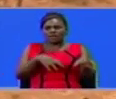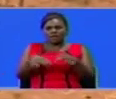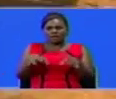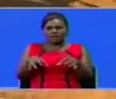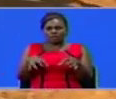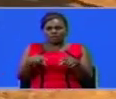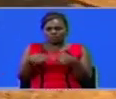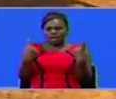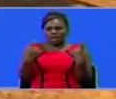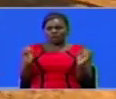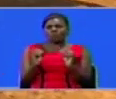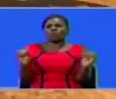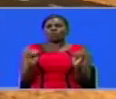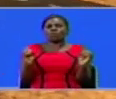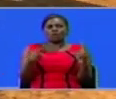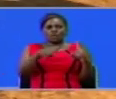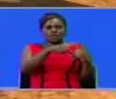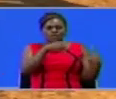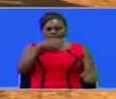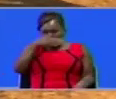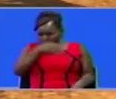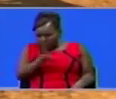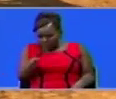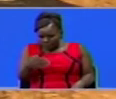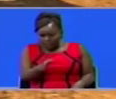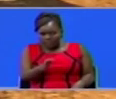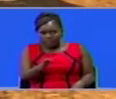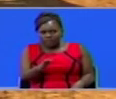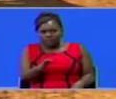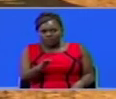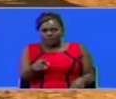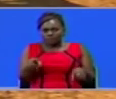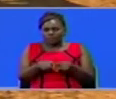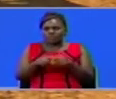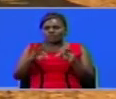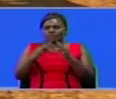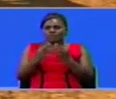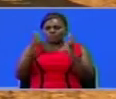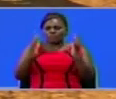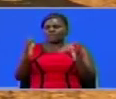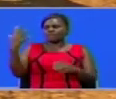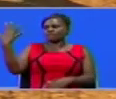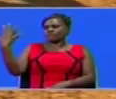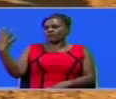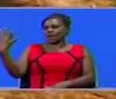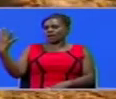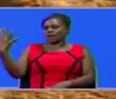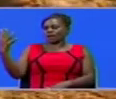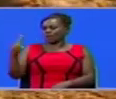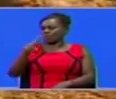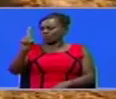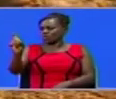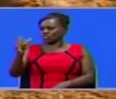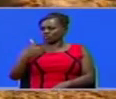minimal human life conflict. The killing of elephants, a dwindling population for the family of the Big Five, is raising